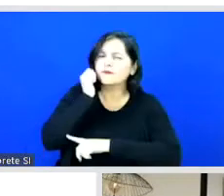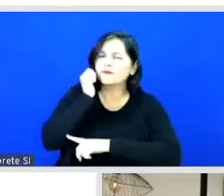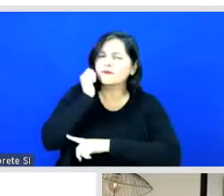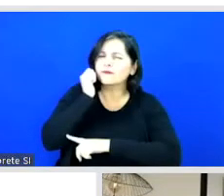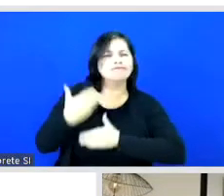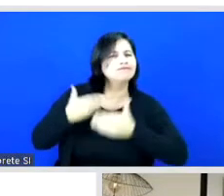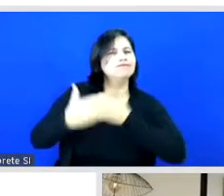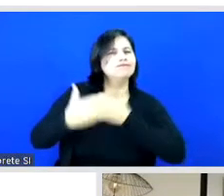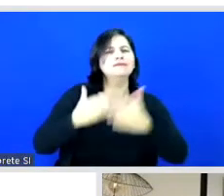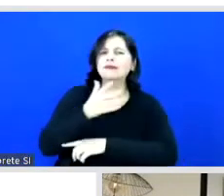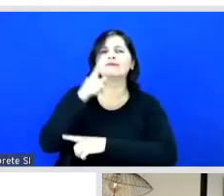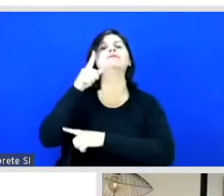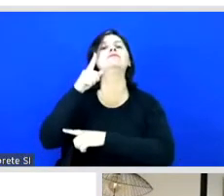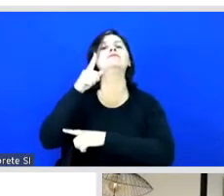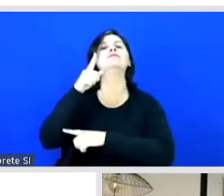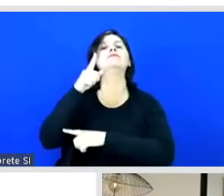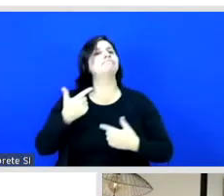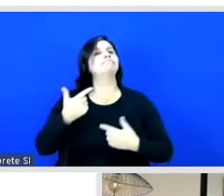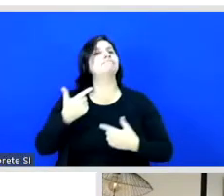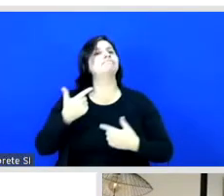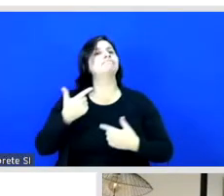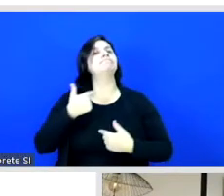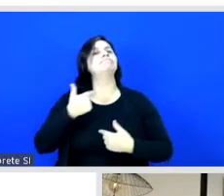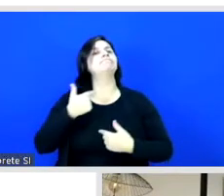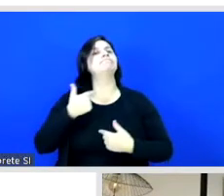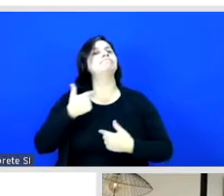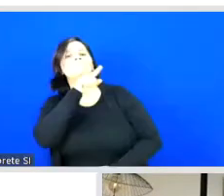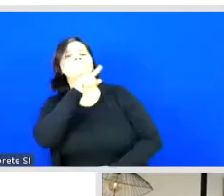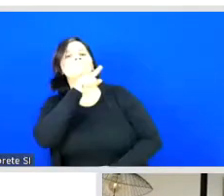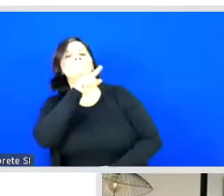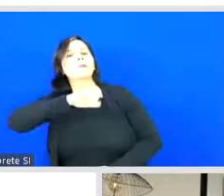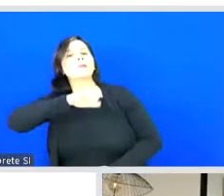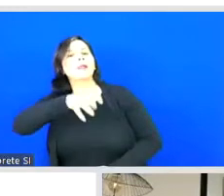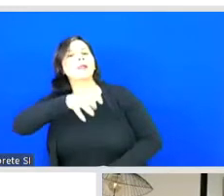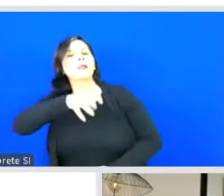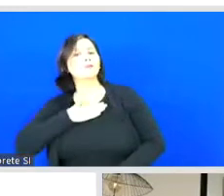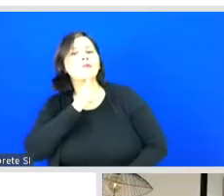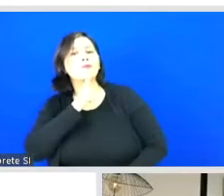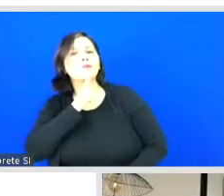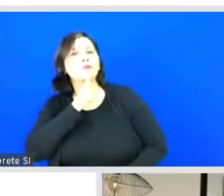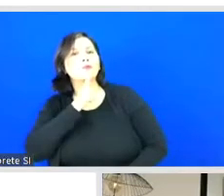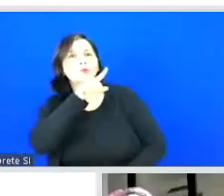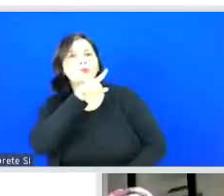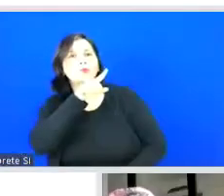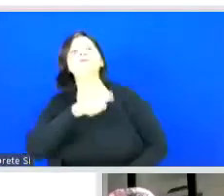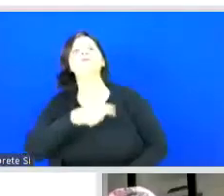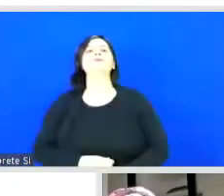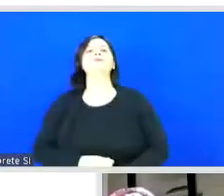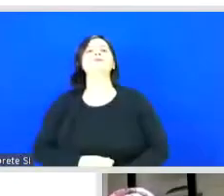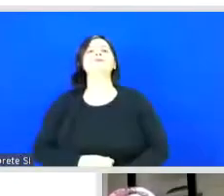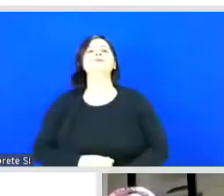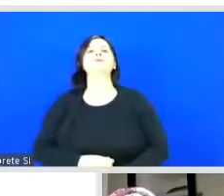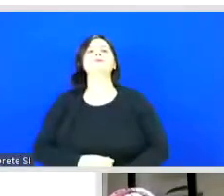environmental impact we are seeing, and then the social impact. The environmental impact, we are seeing our season change a lot.